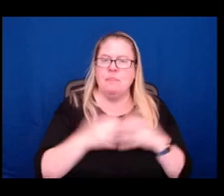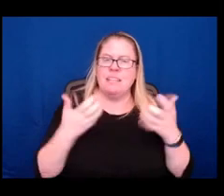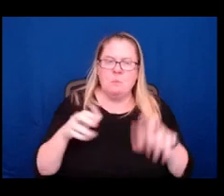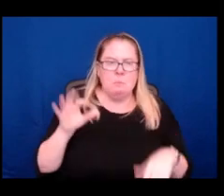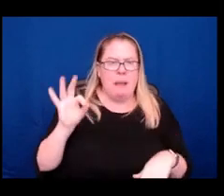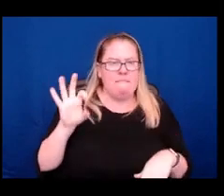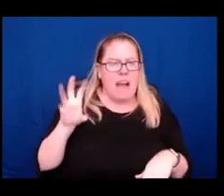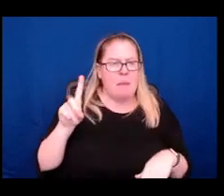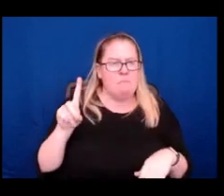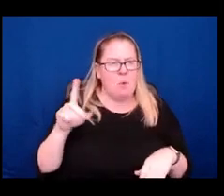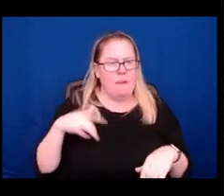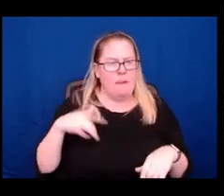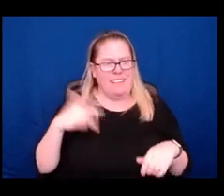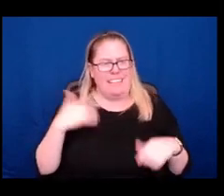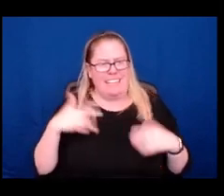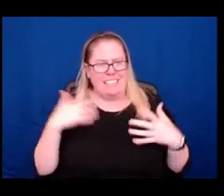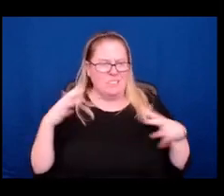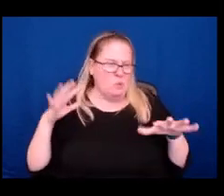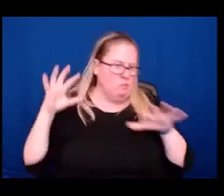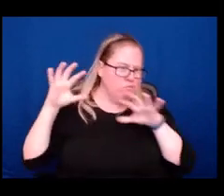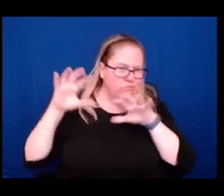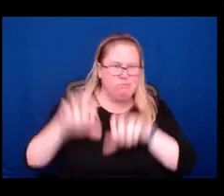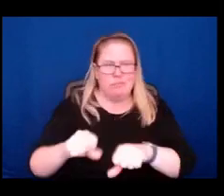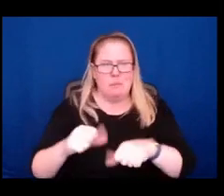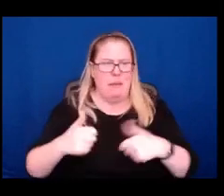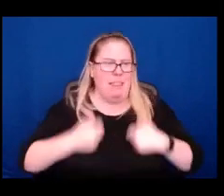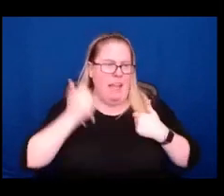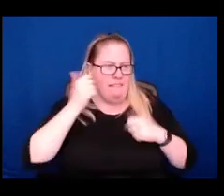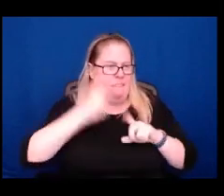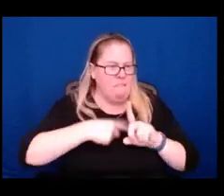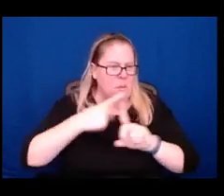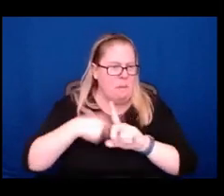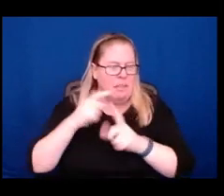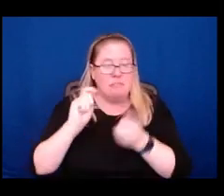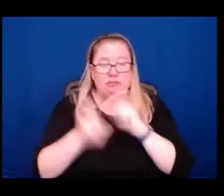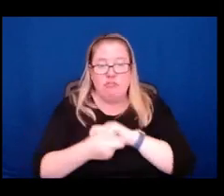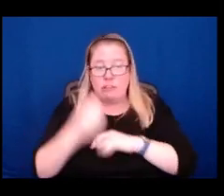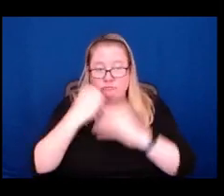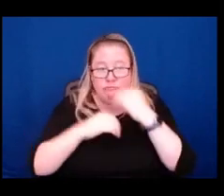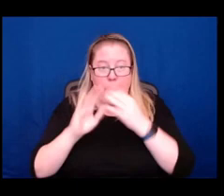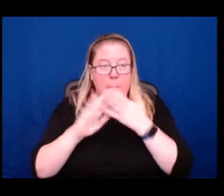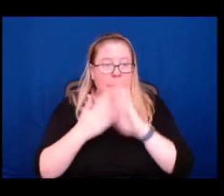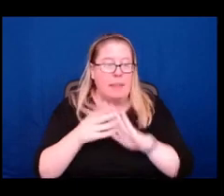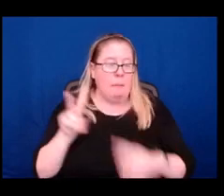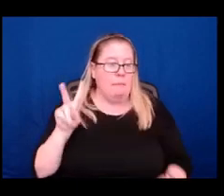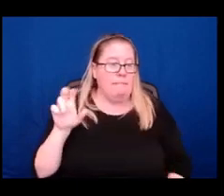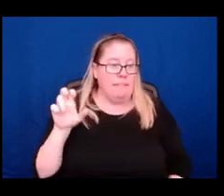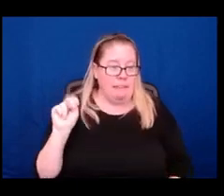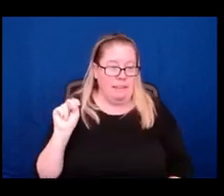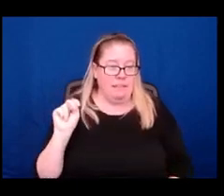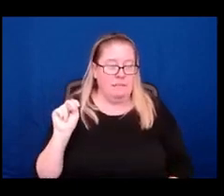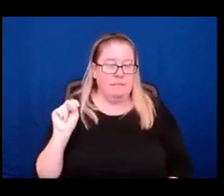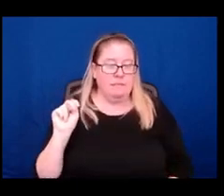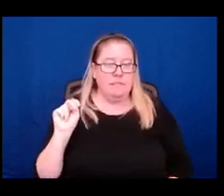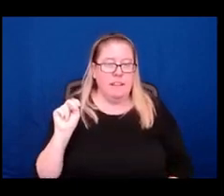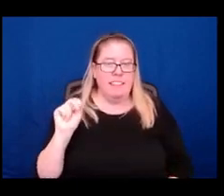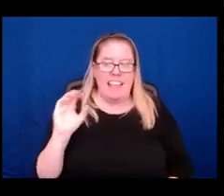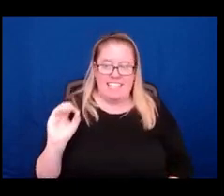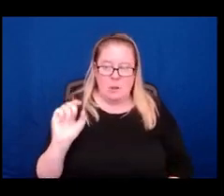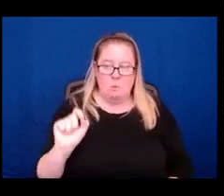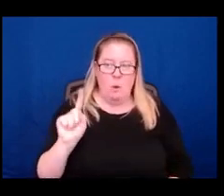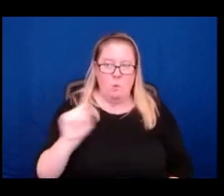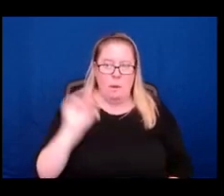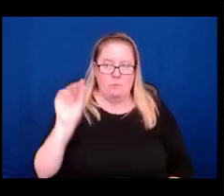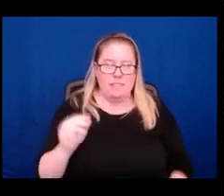to just completely take over my life every month. So I changed my diet and became vegan. And despite giving that 0.1%